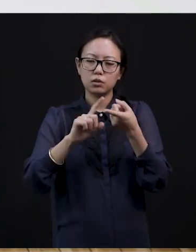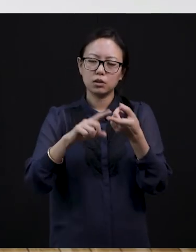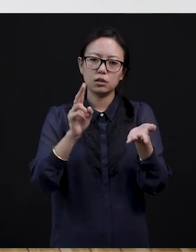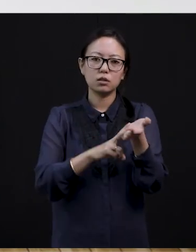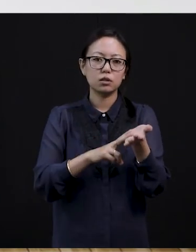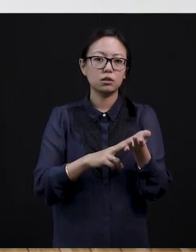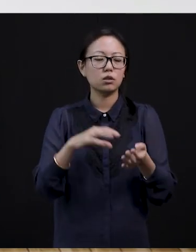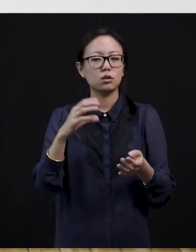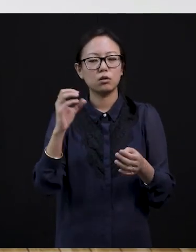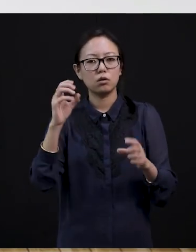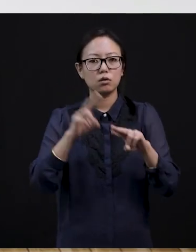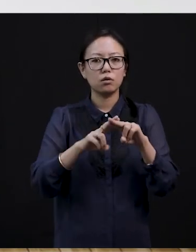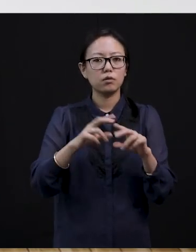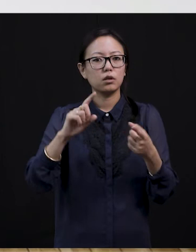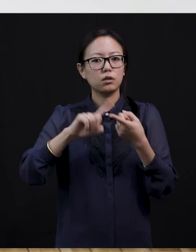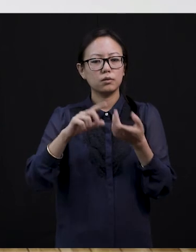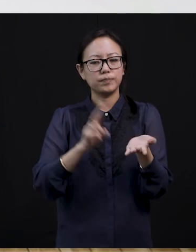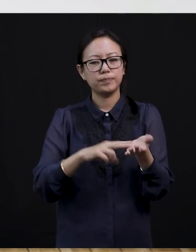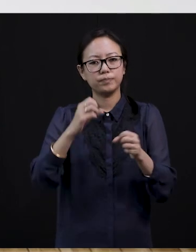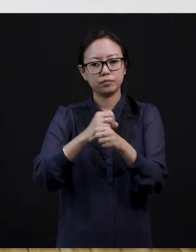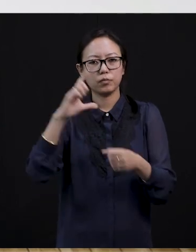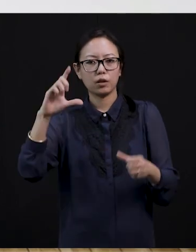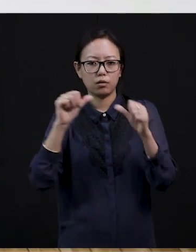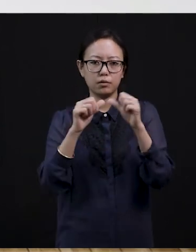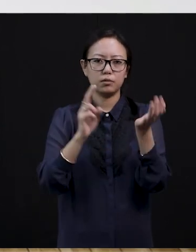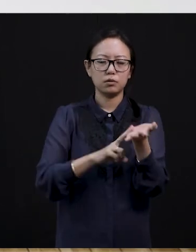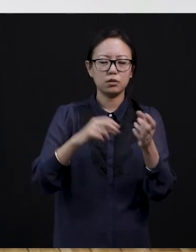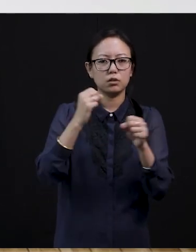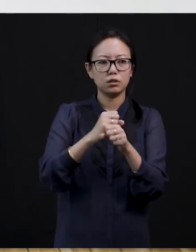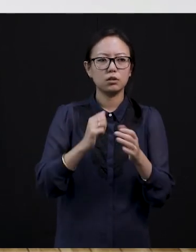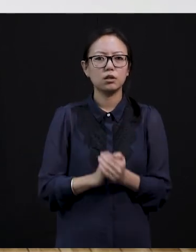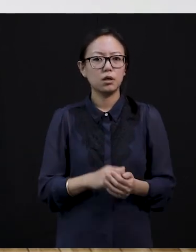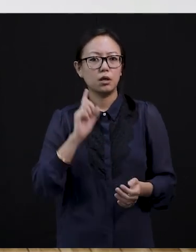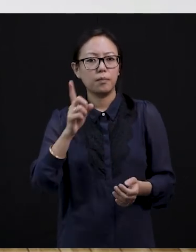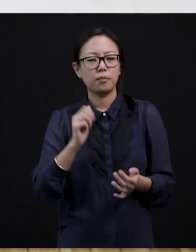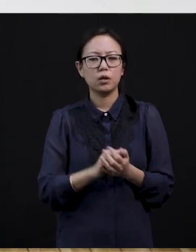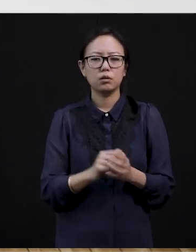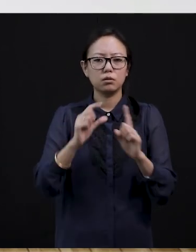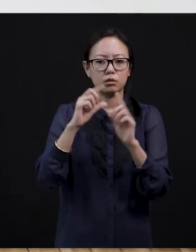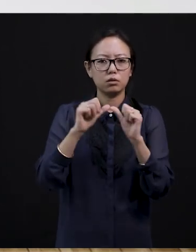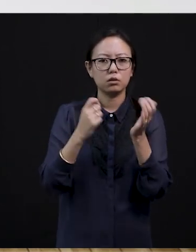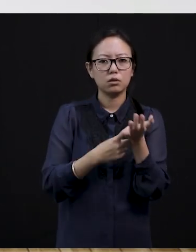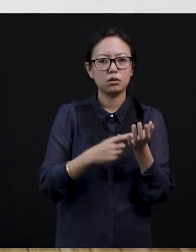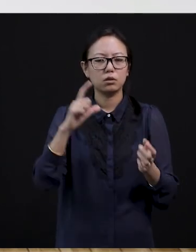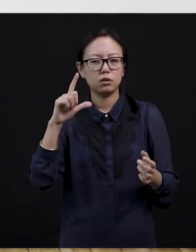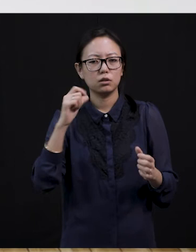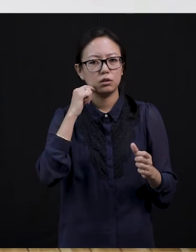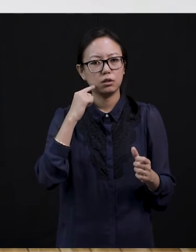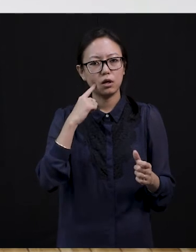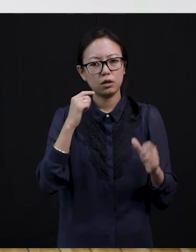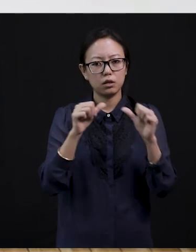is a head of the state. She's not the one who's ruling in England. It is the parliament, again, the elected prime minister who rules.